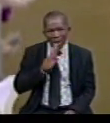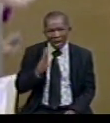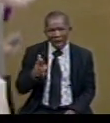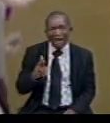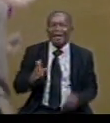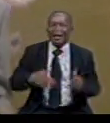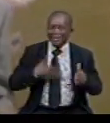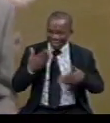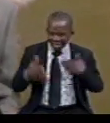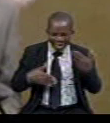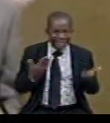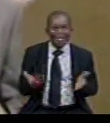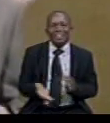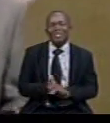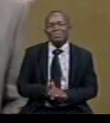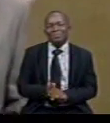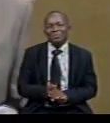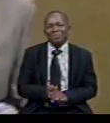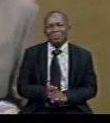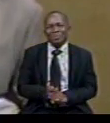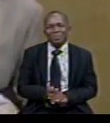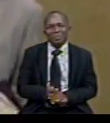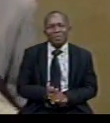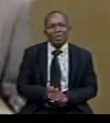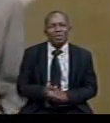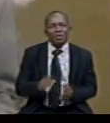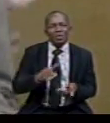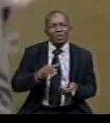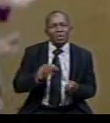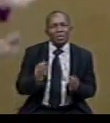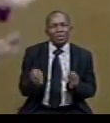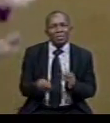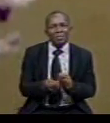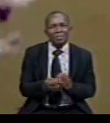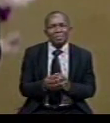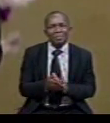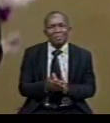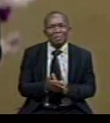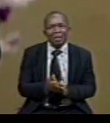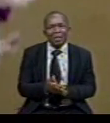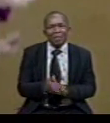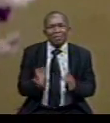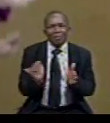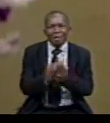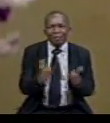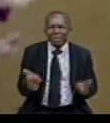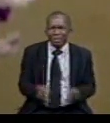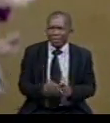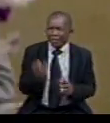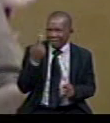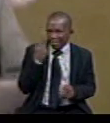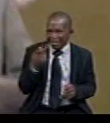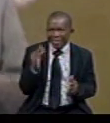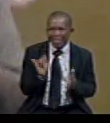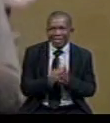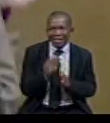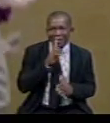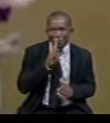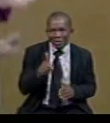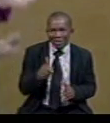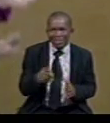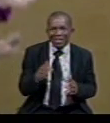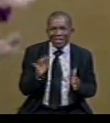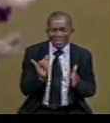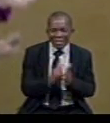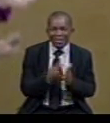we are glad. We can say with every assurance that the Lord has done great